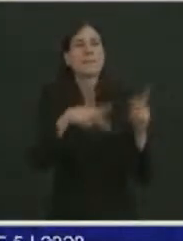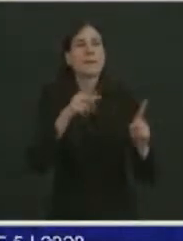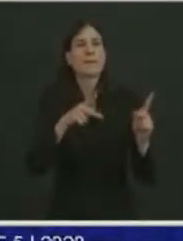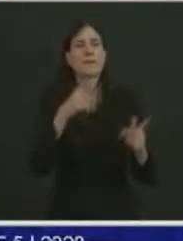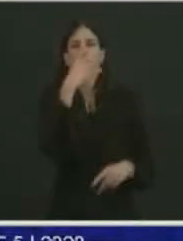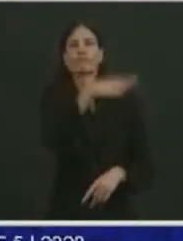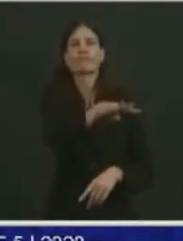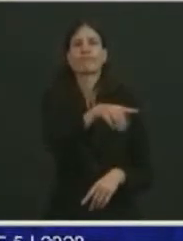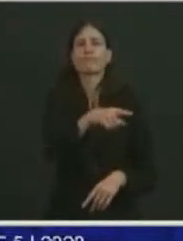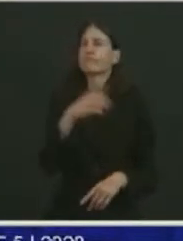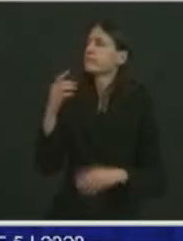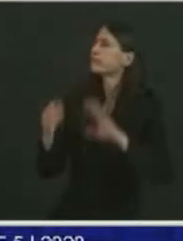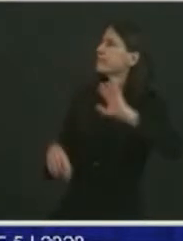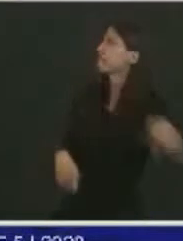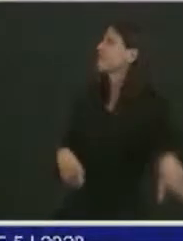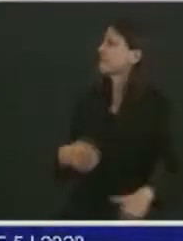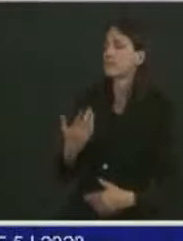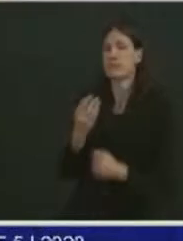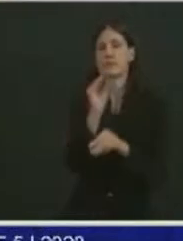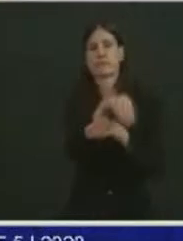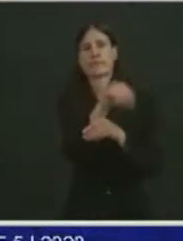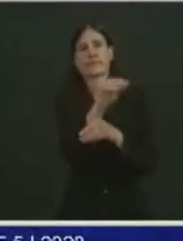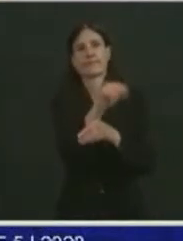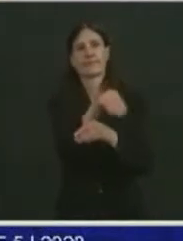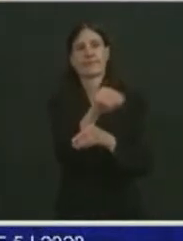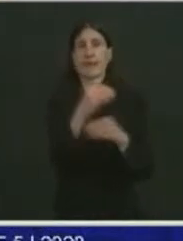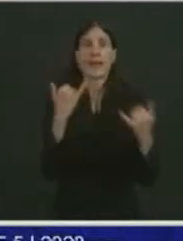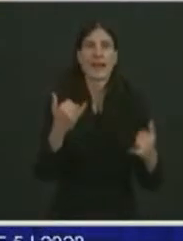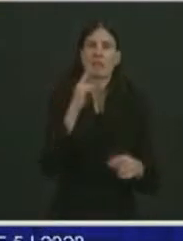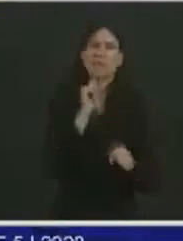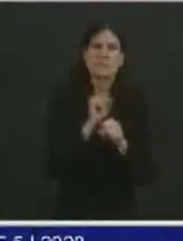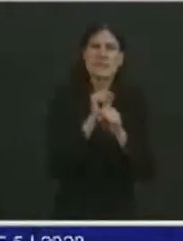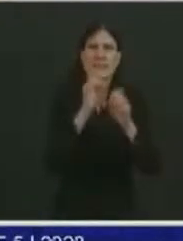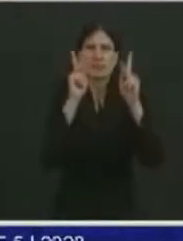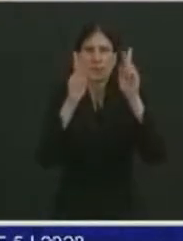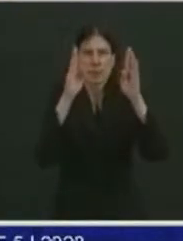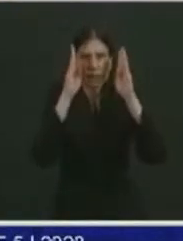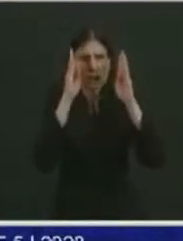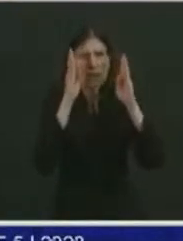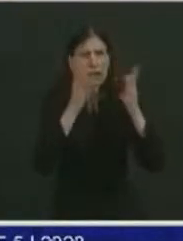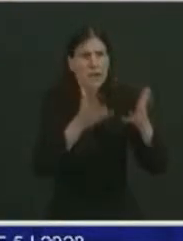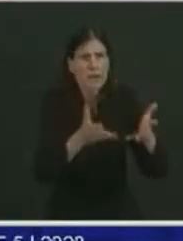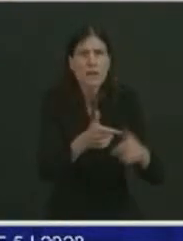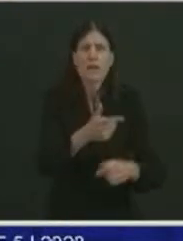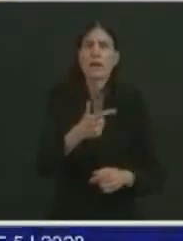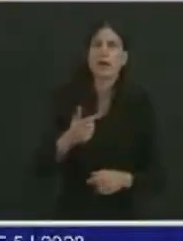and how real that is and how real their fear is.